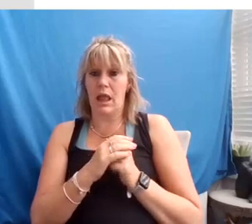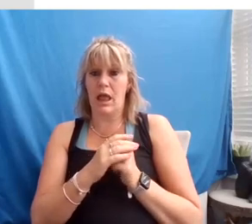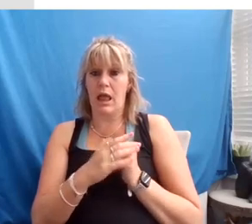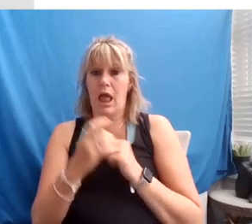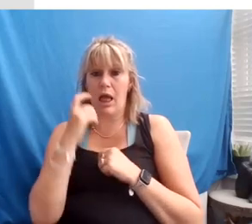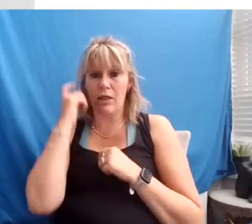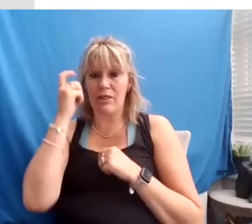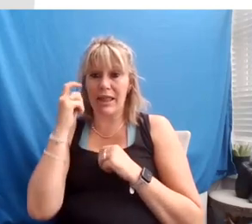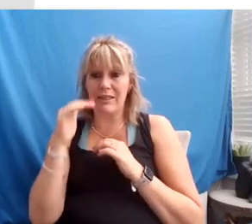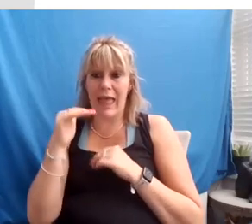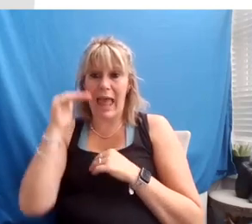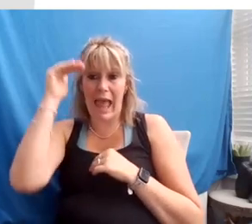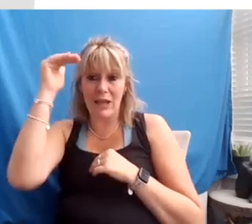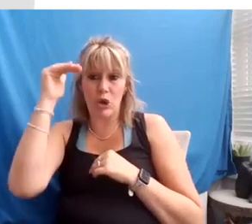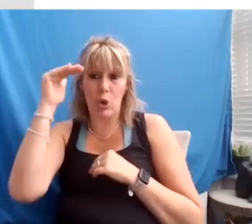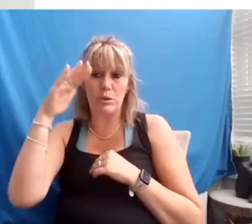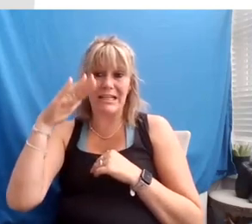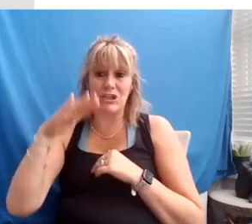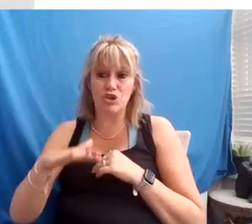kids shoes.